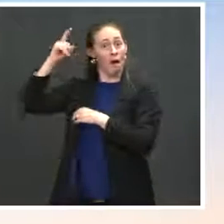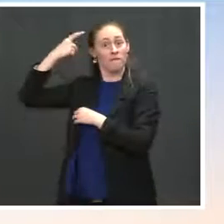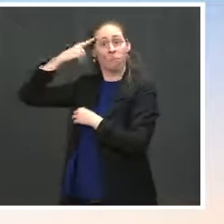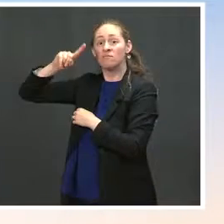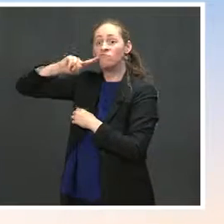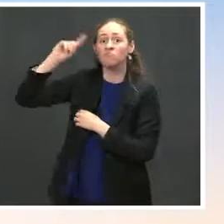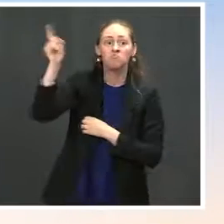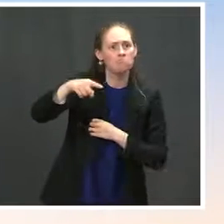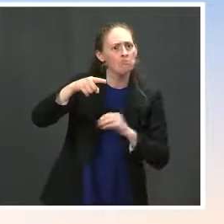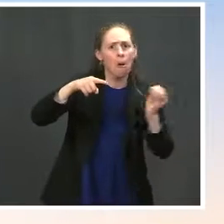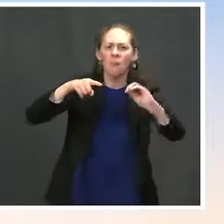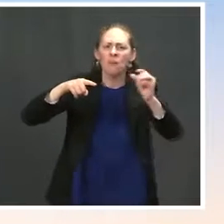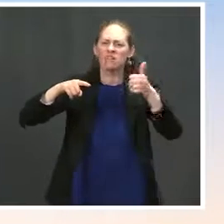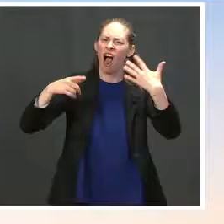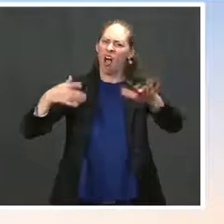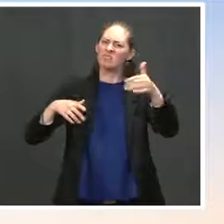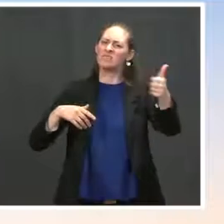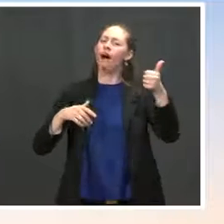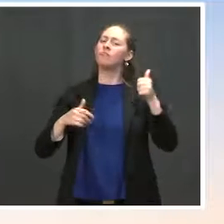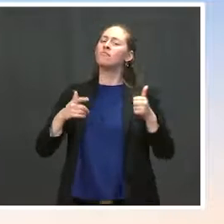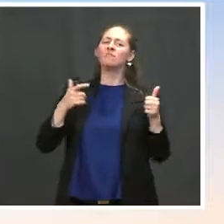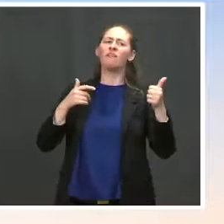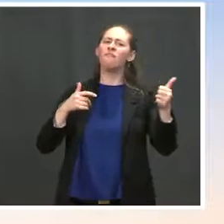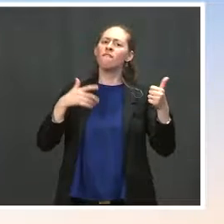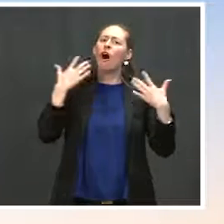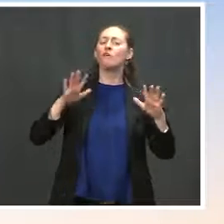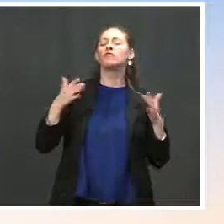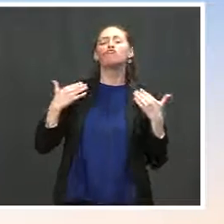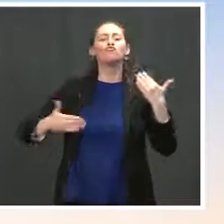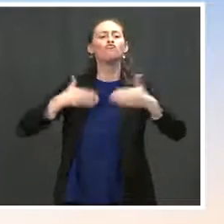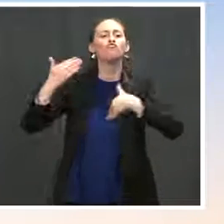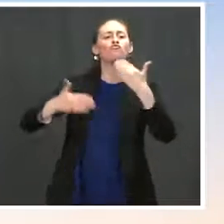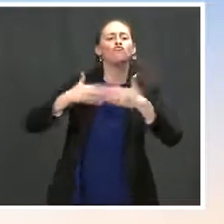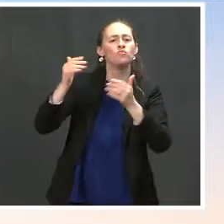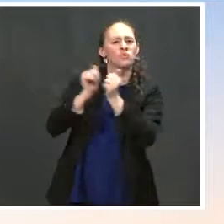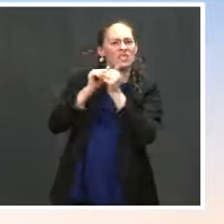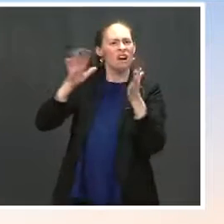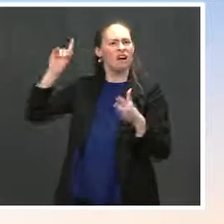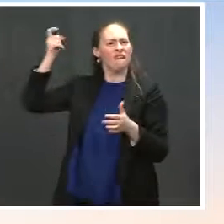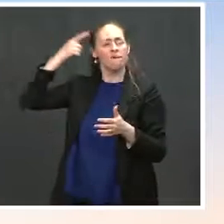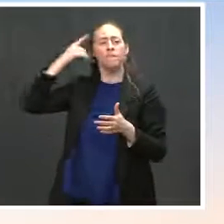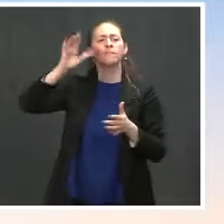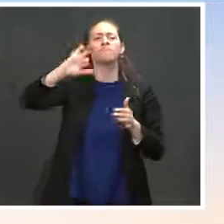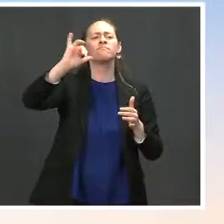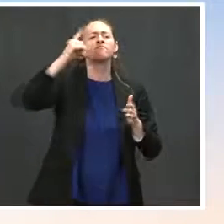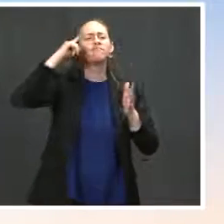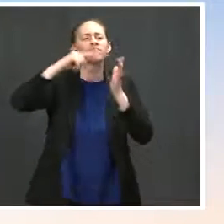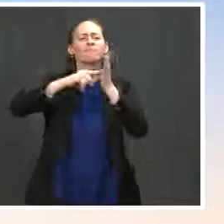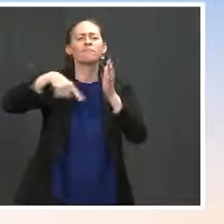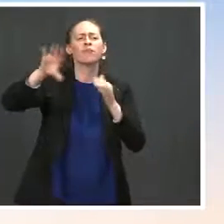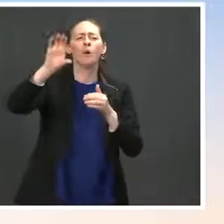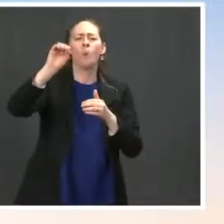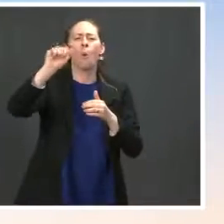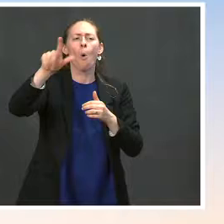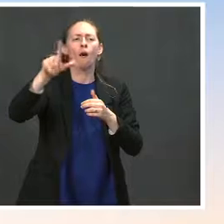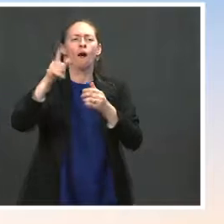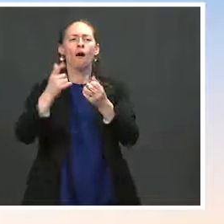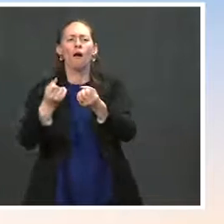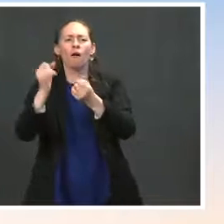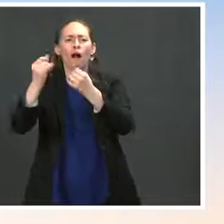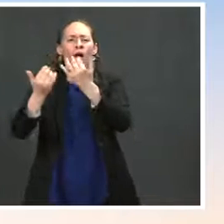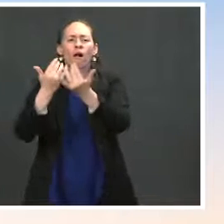is doing this. You can't build a coal-fired power plant in the United States with a bank funding it, and